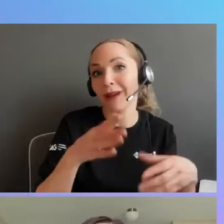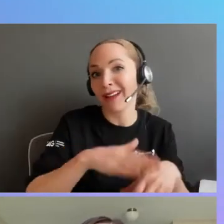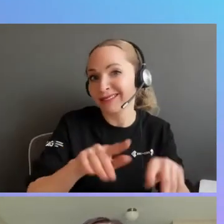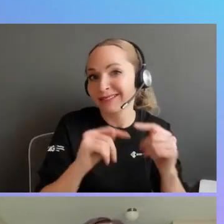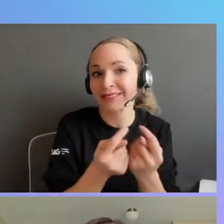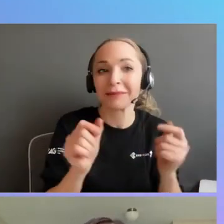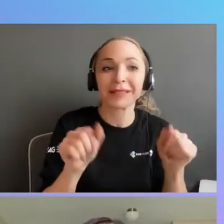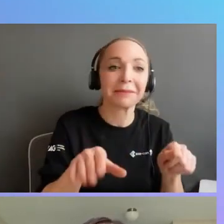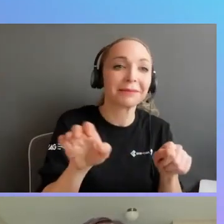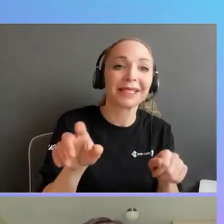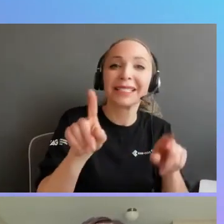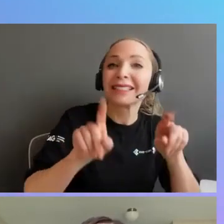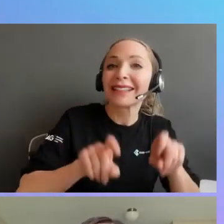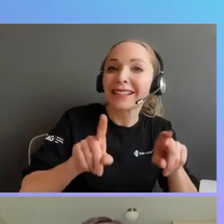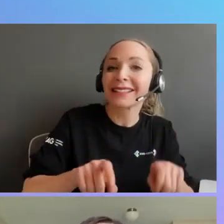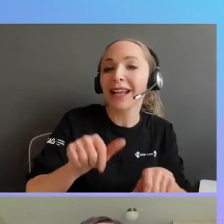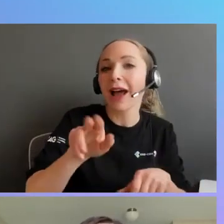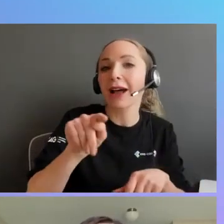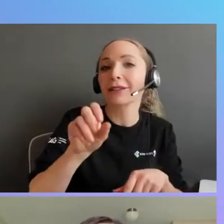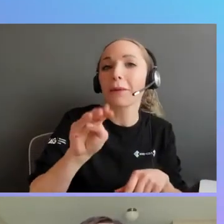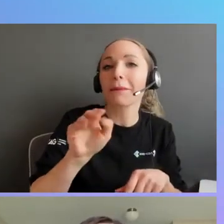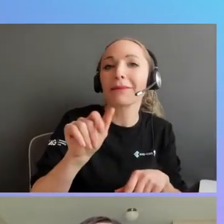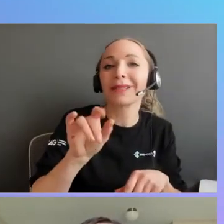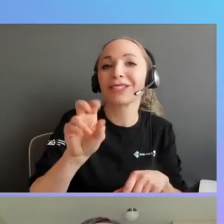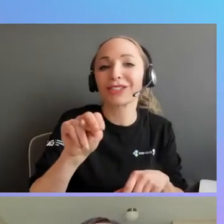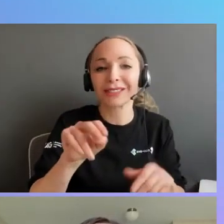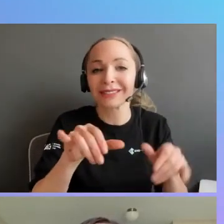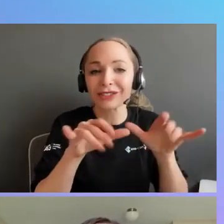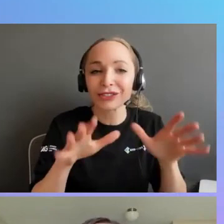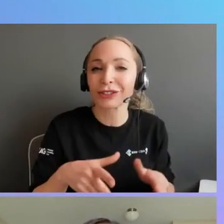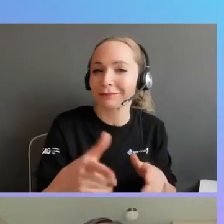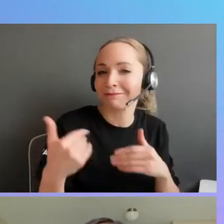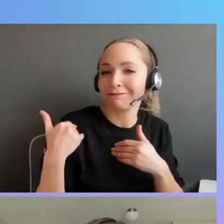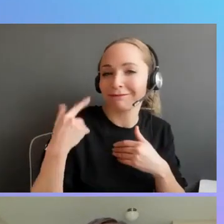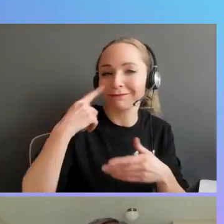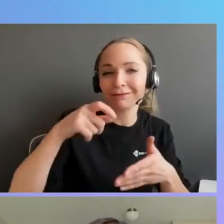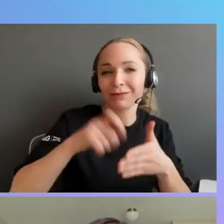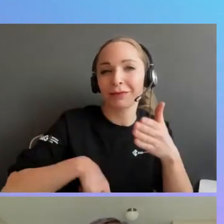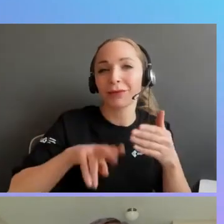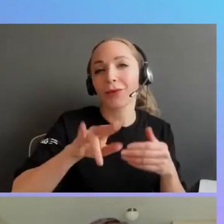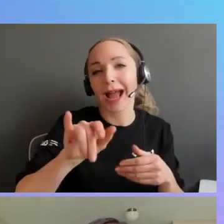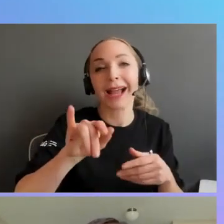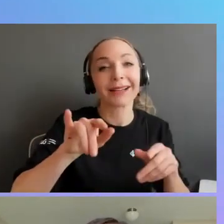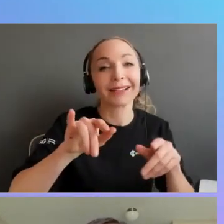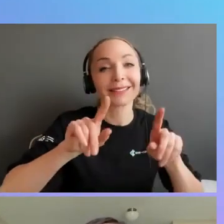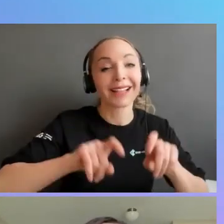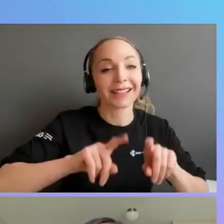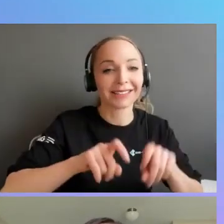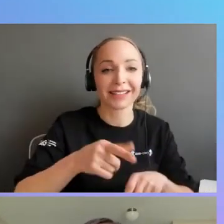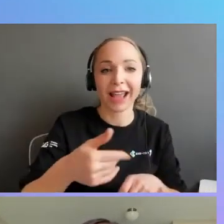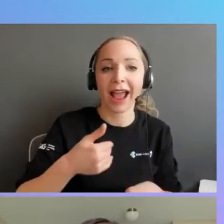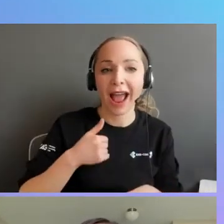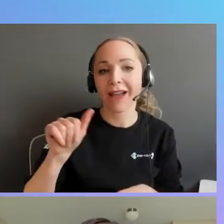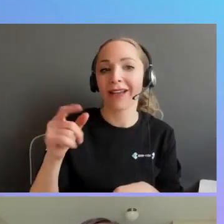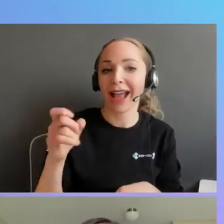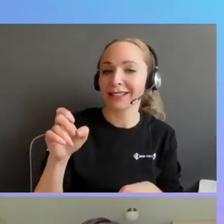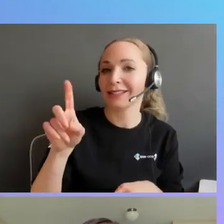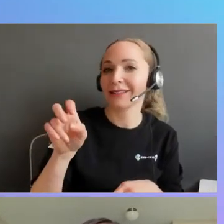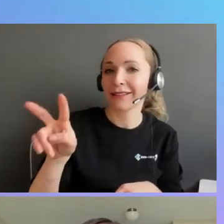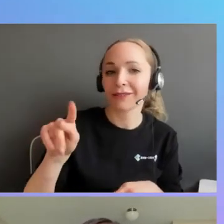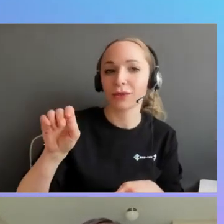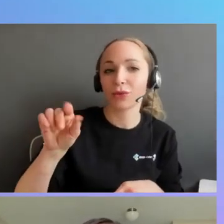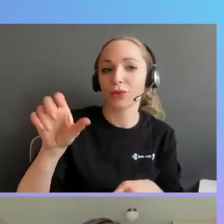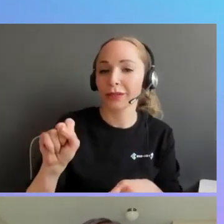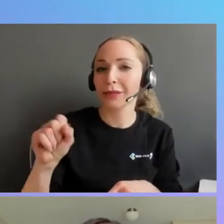engineers or developers responsible for writing your UI tests. And for that, we have the DevTools Mobile SDKs. So that allows you to